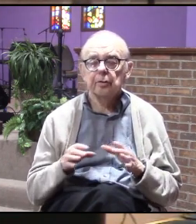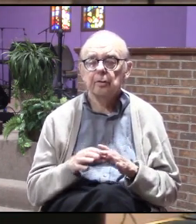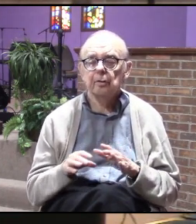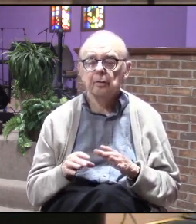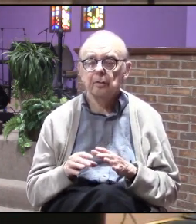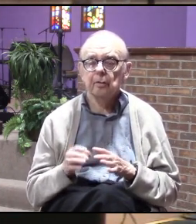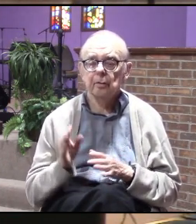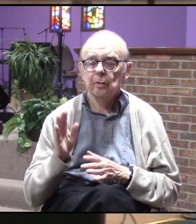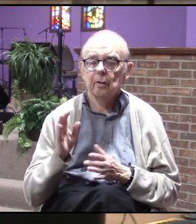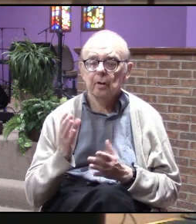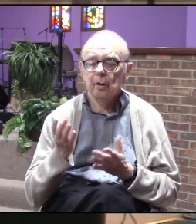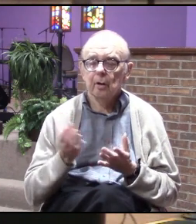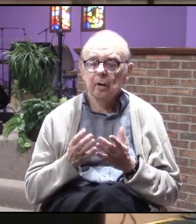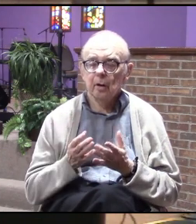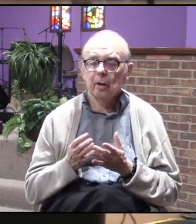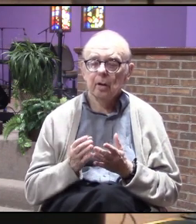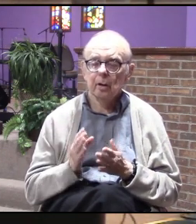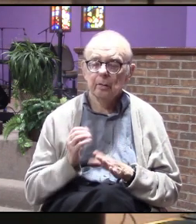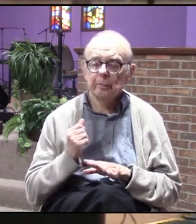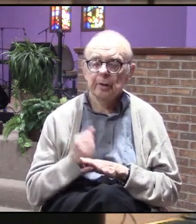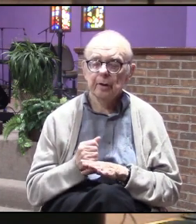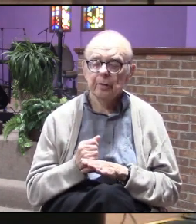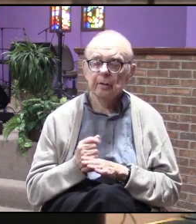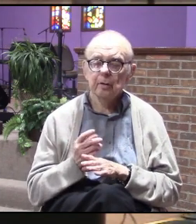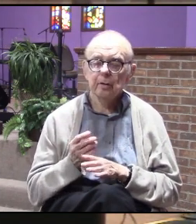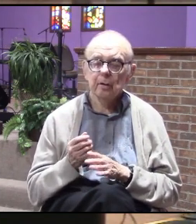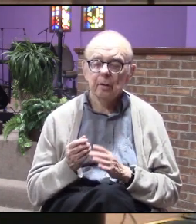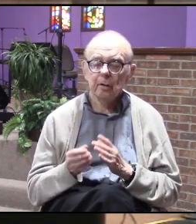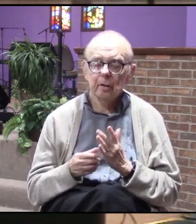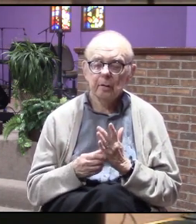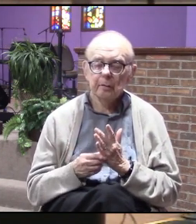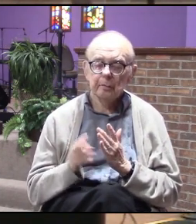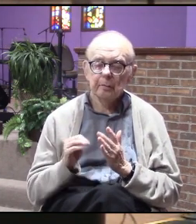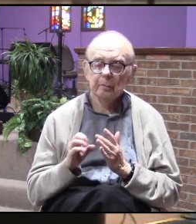do is I want you to prepare the meat.